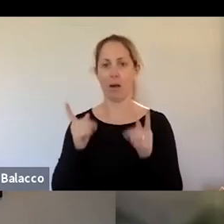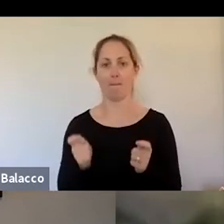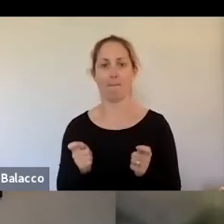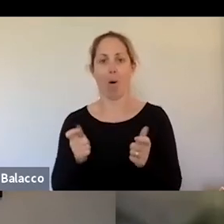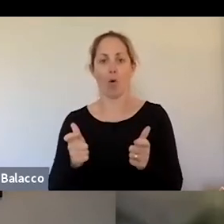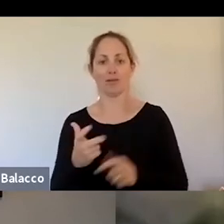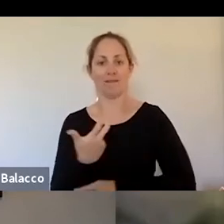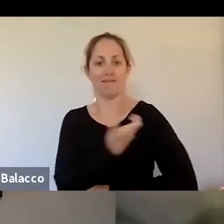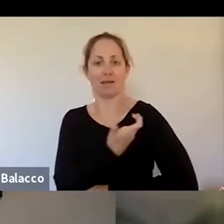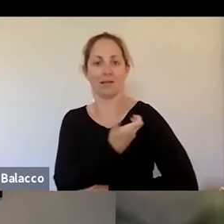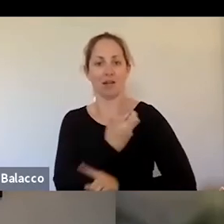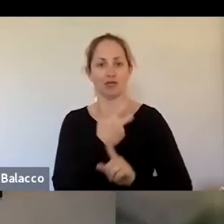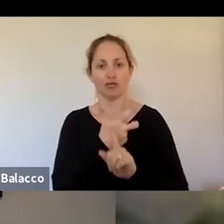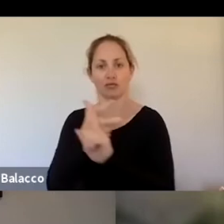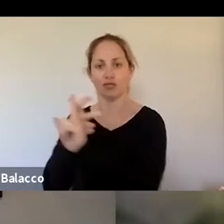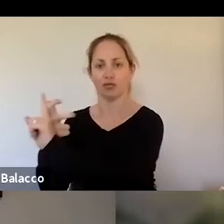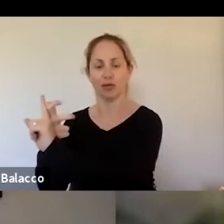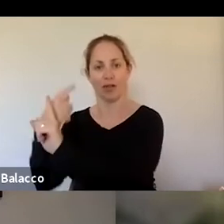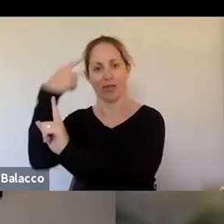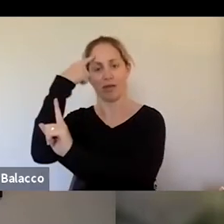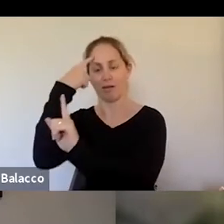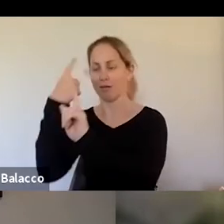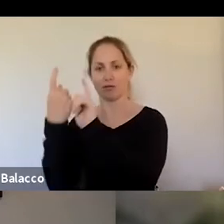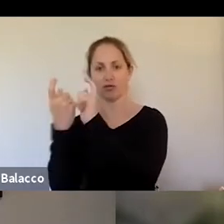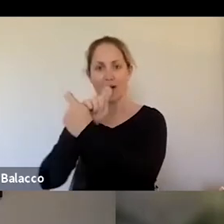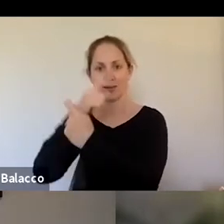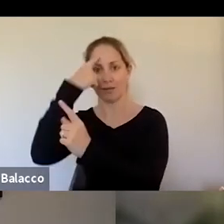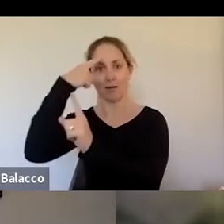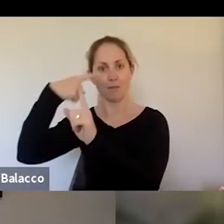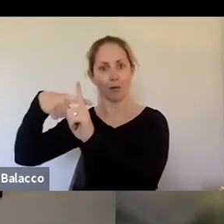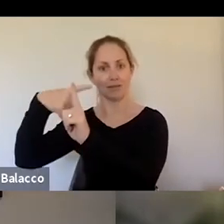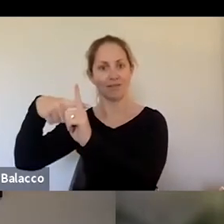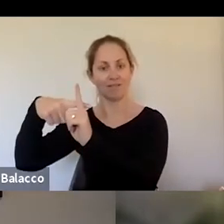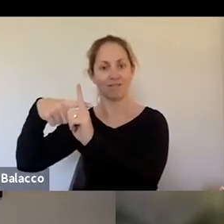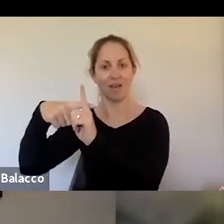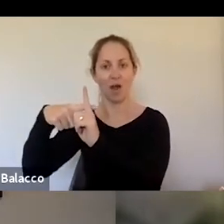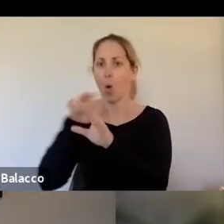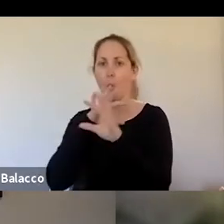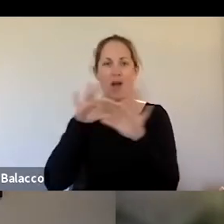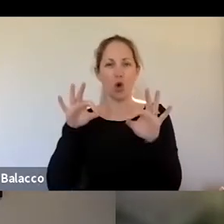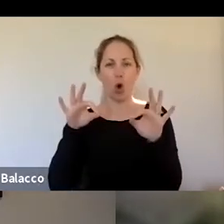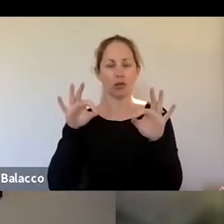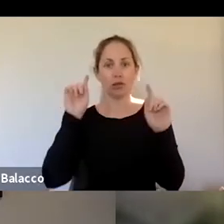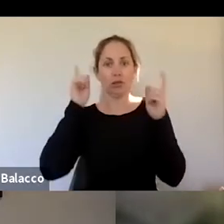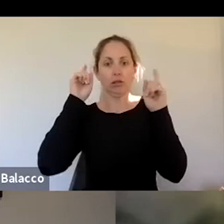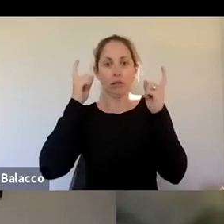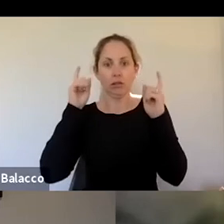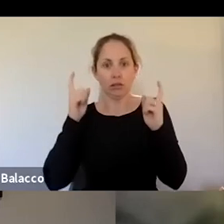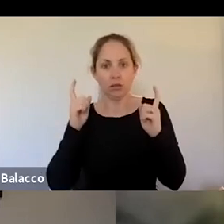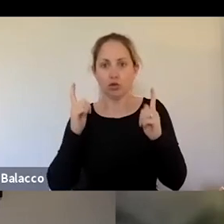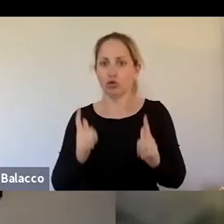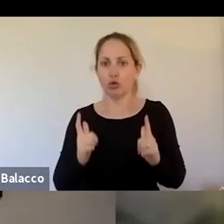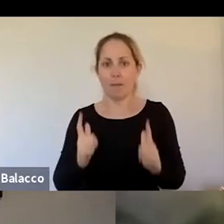post-vaccination thinking, where we're no longer concerned about whether or not, you know, arts audiences will